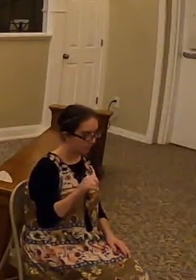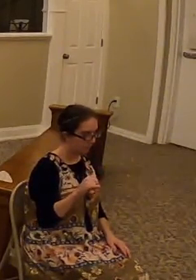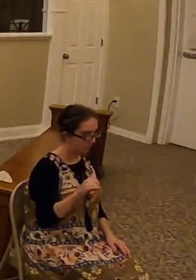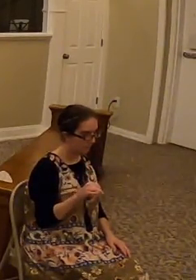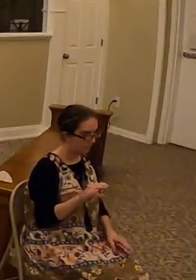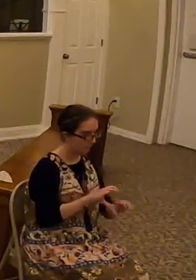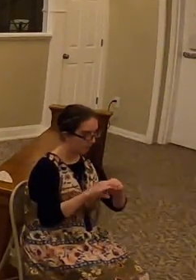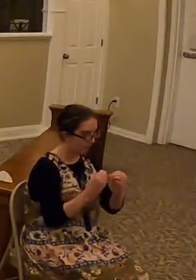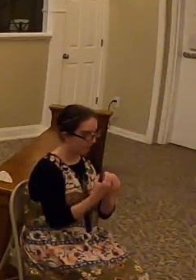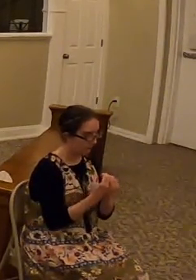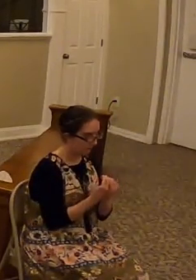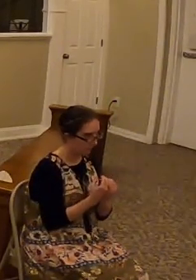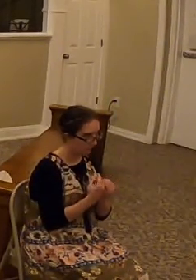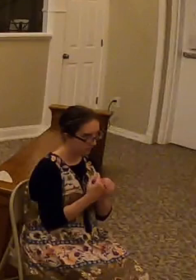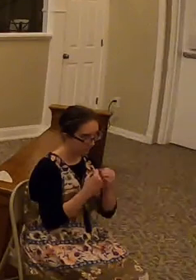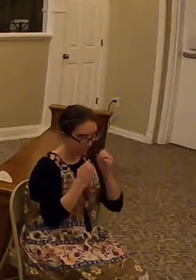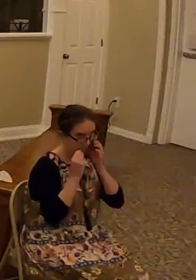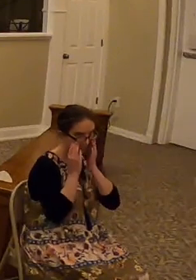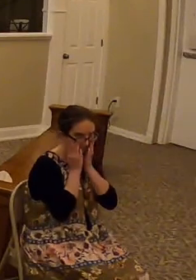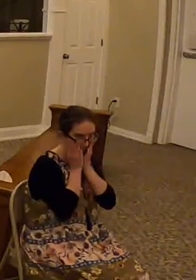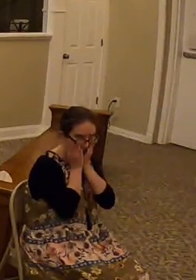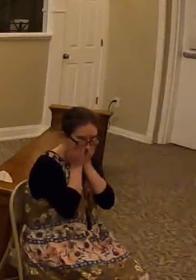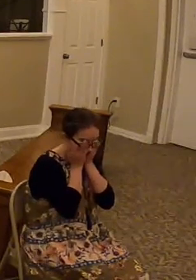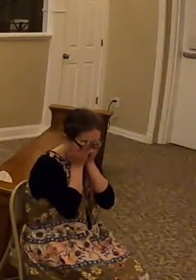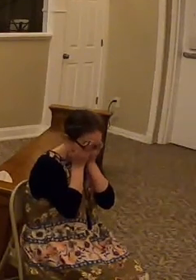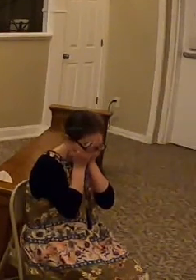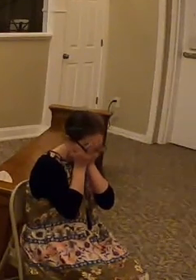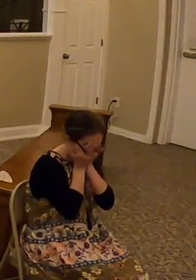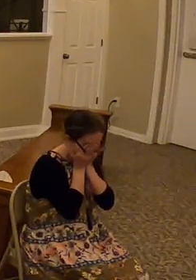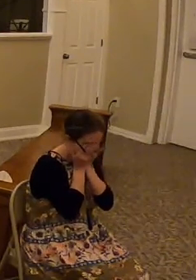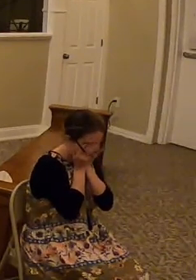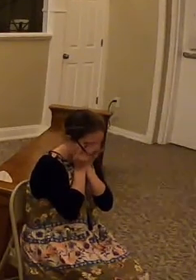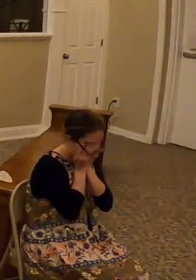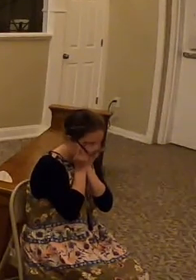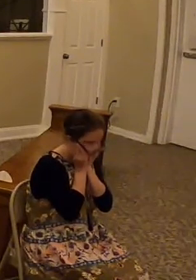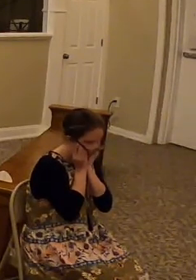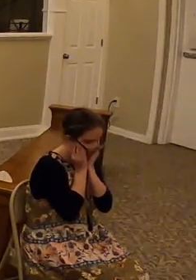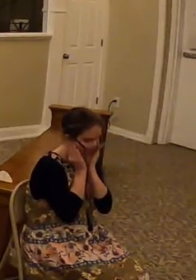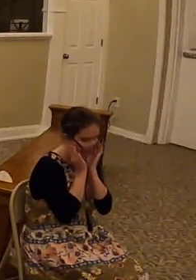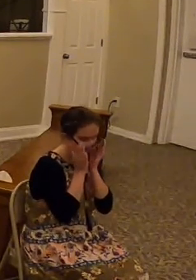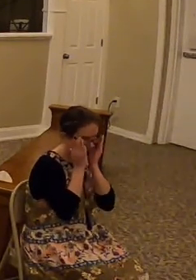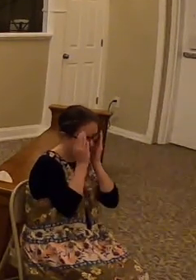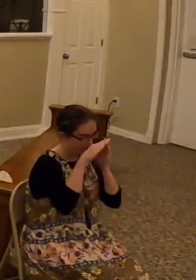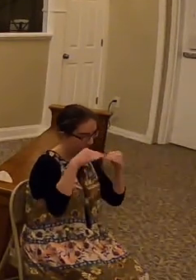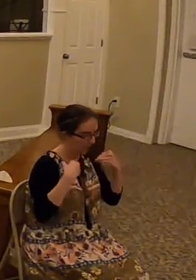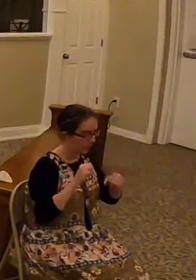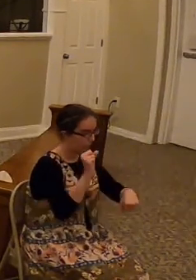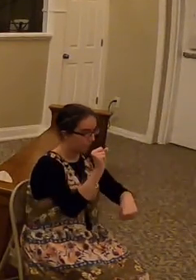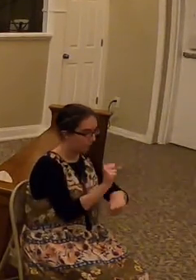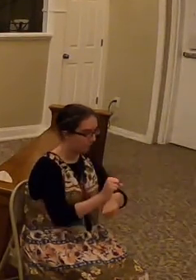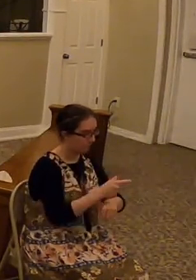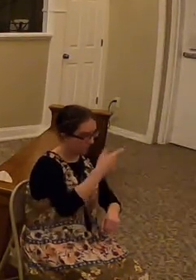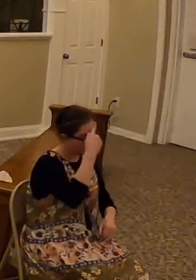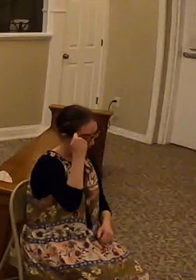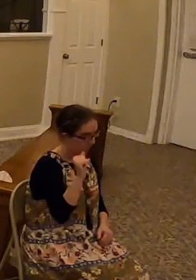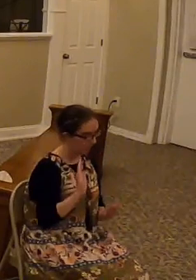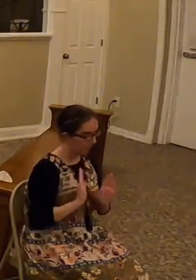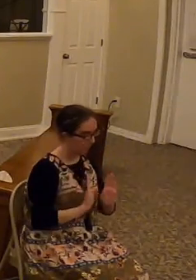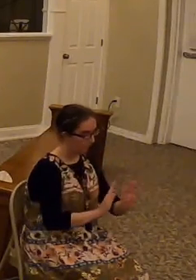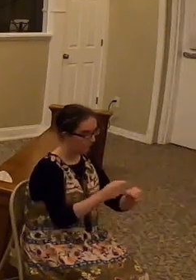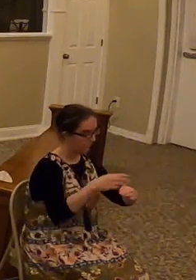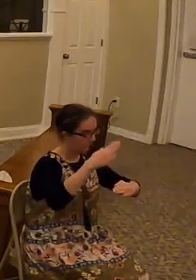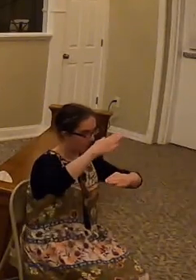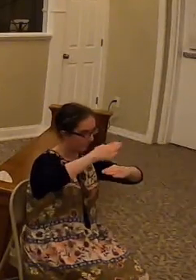bills, because that's the way they only way they know how to make money. They've never really had to work because they were pushed